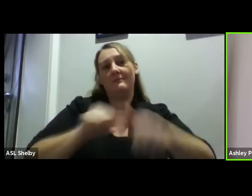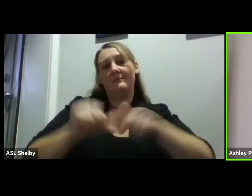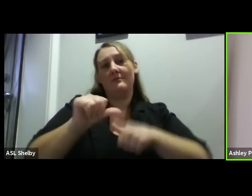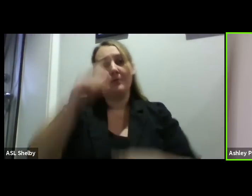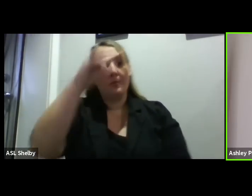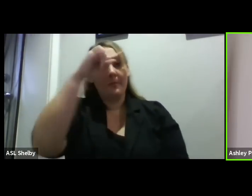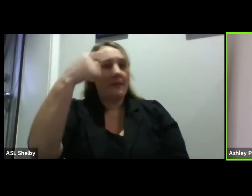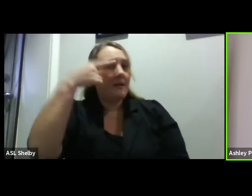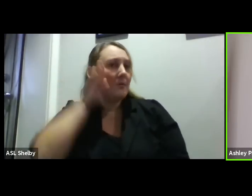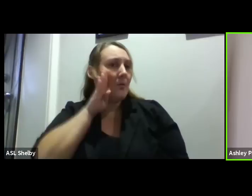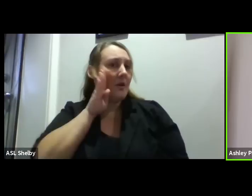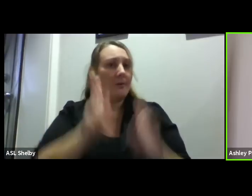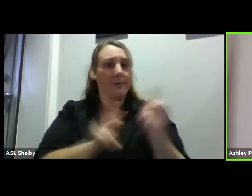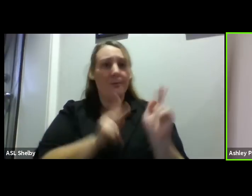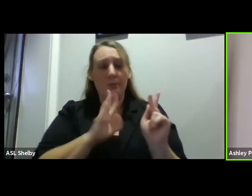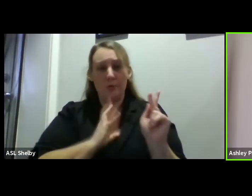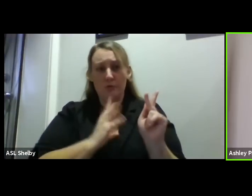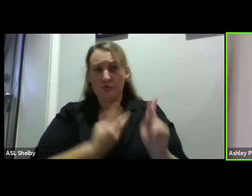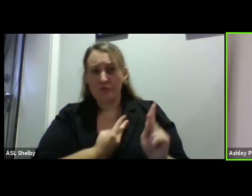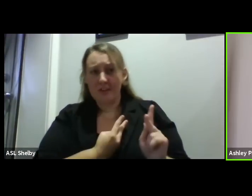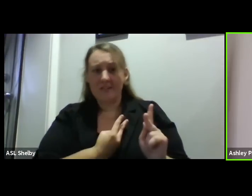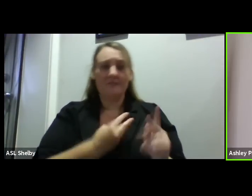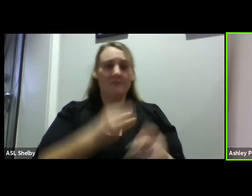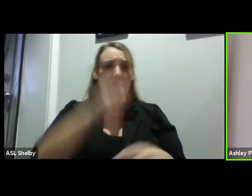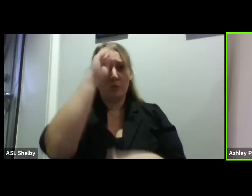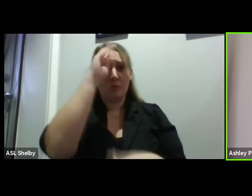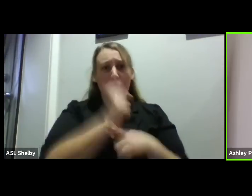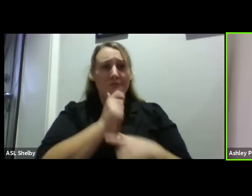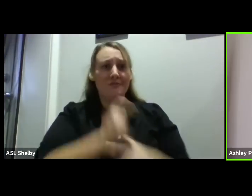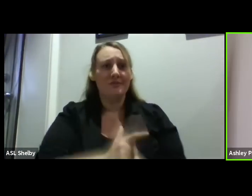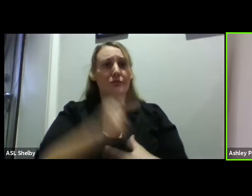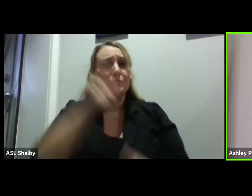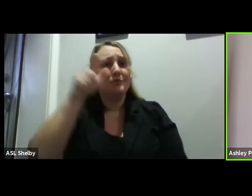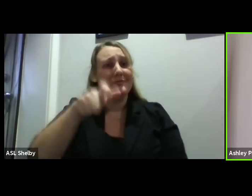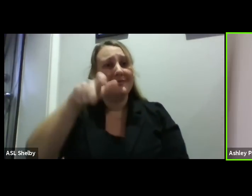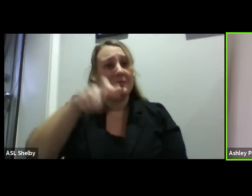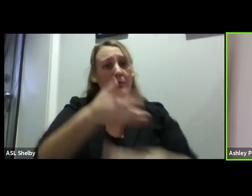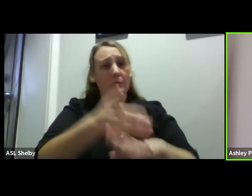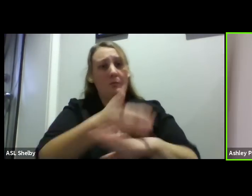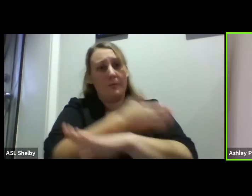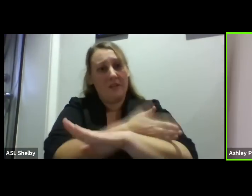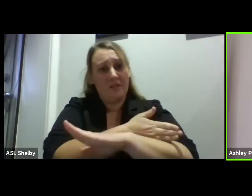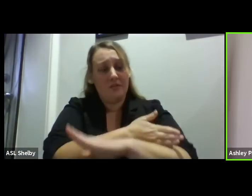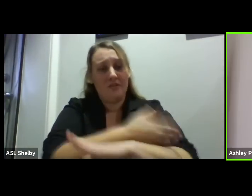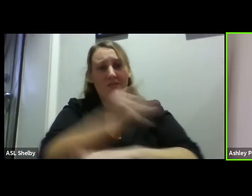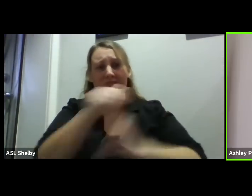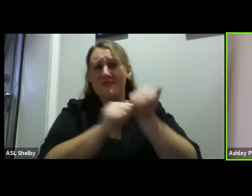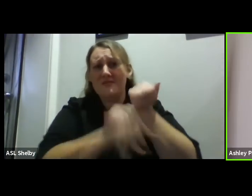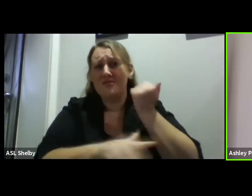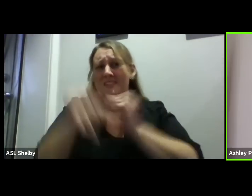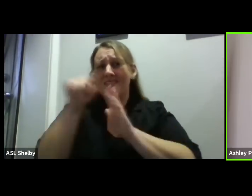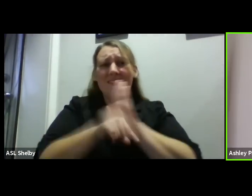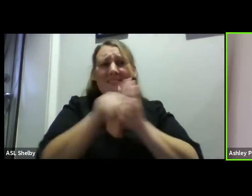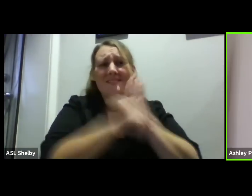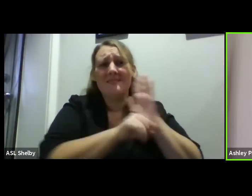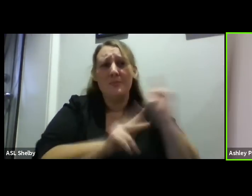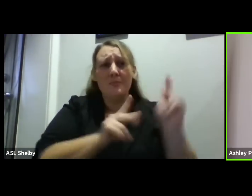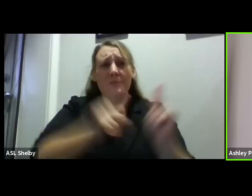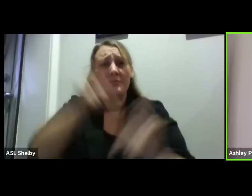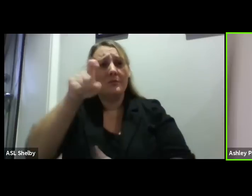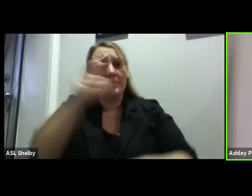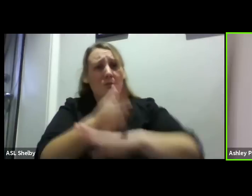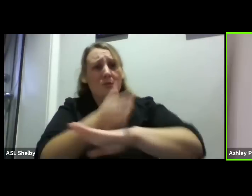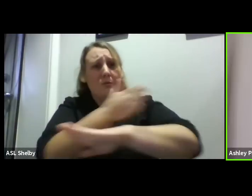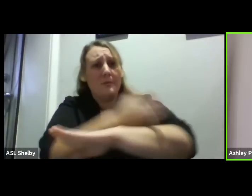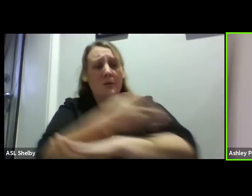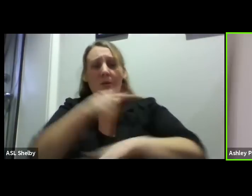our trans folks, our trans sisters and brothers. We need to do better. This shit is killing us left and right. We need to do better. And we cannot be the ones